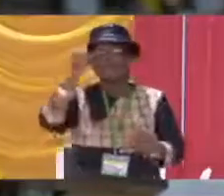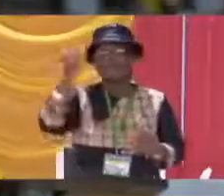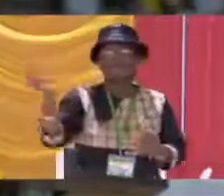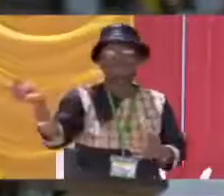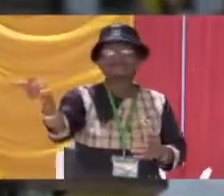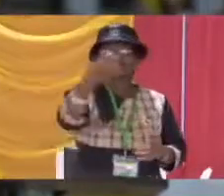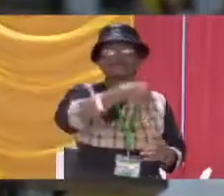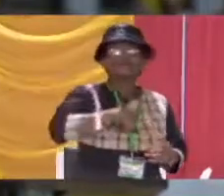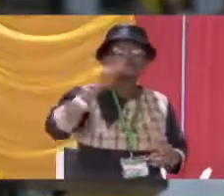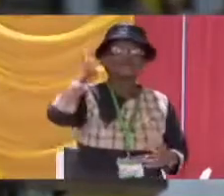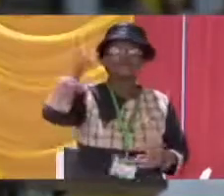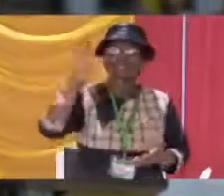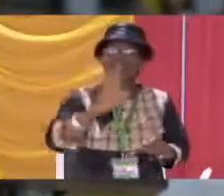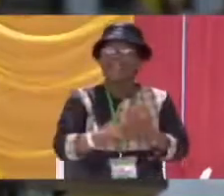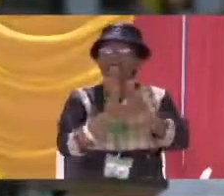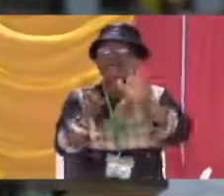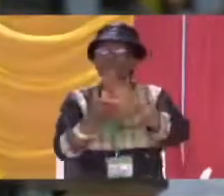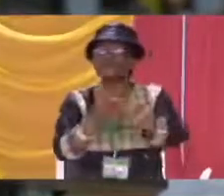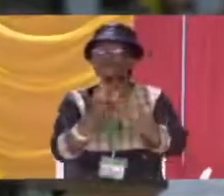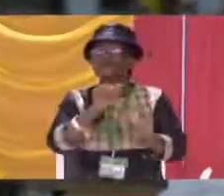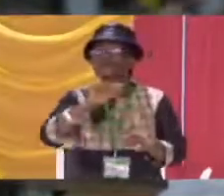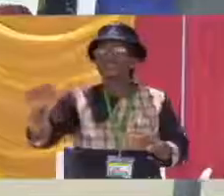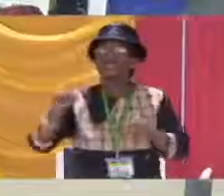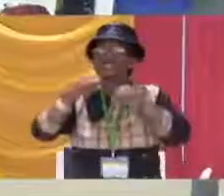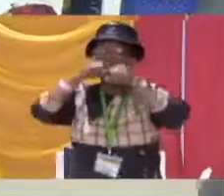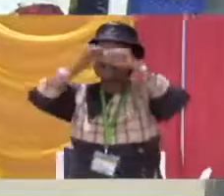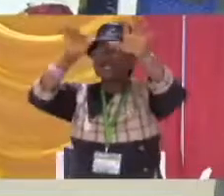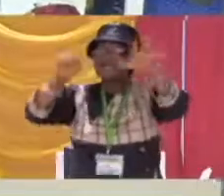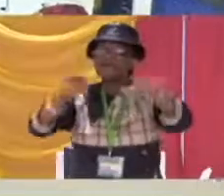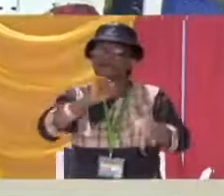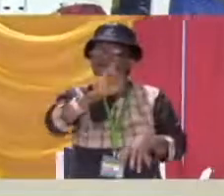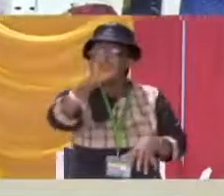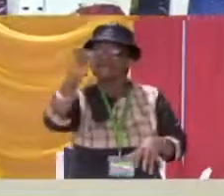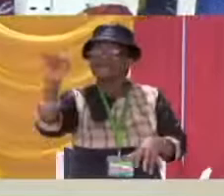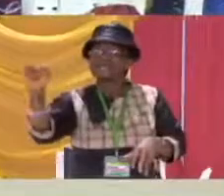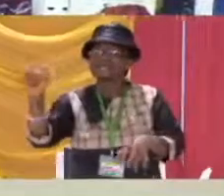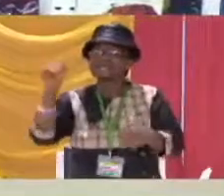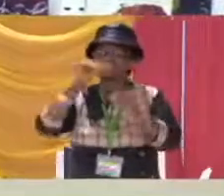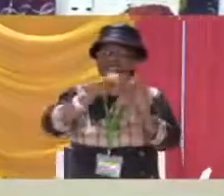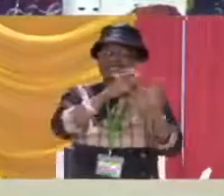You will become a blessing.